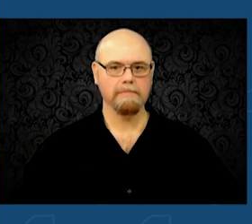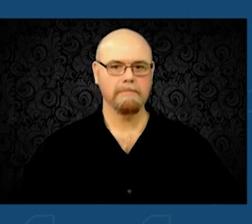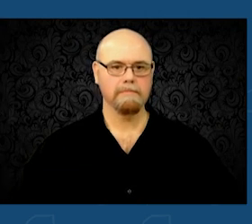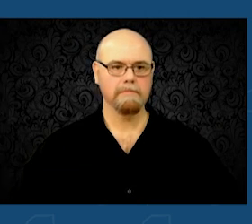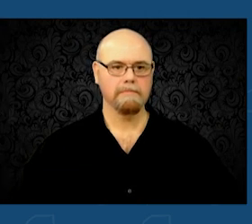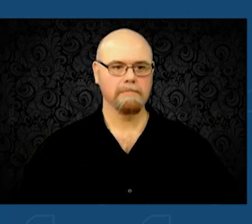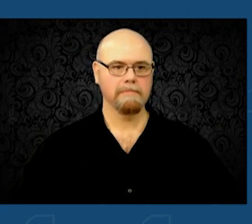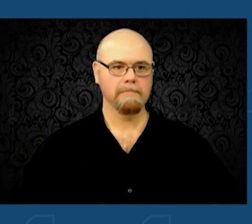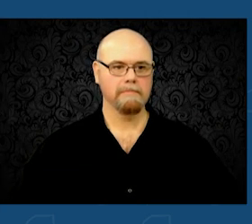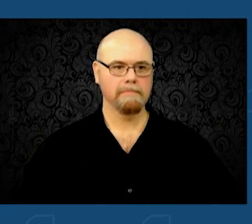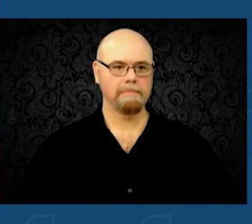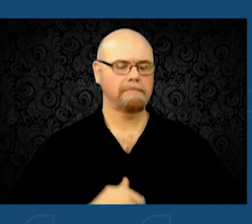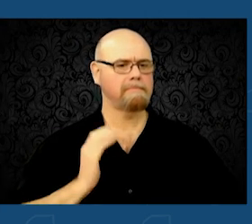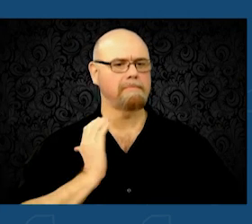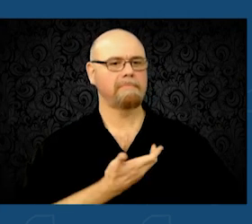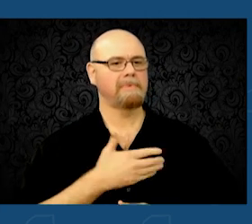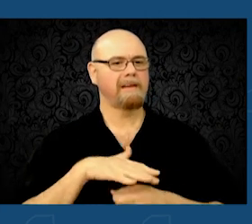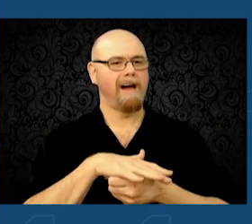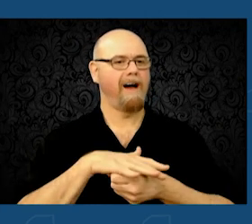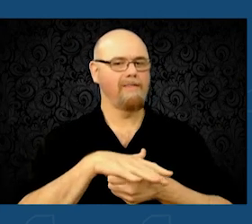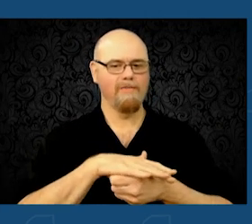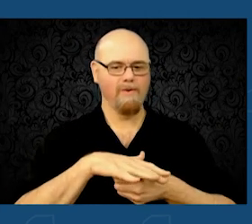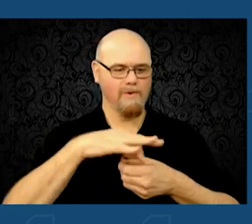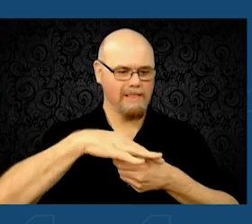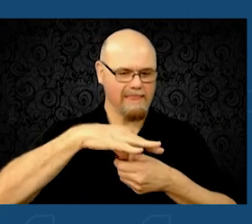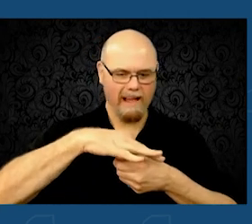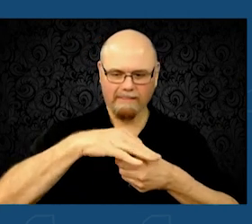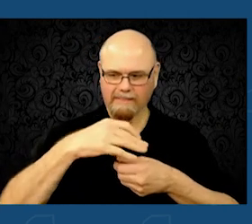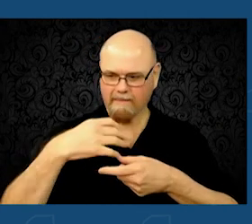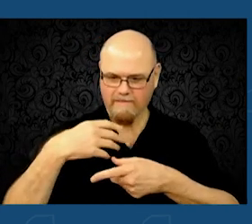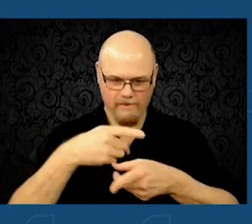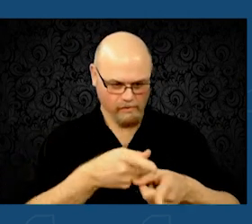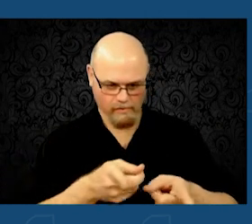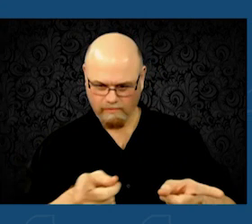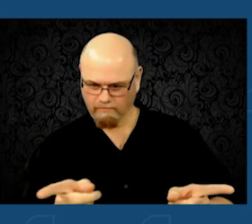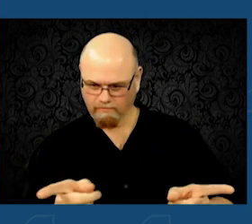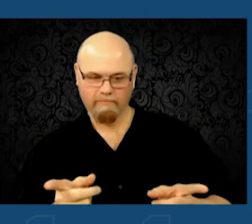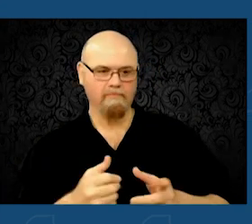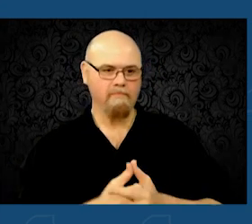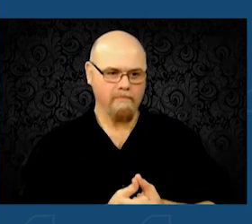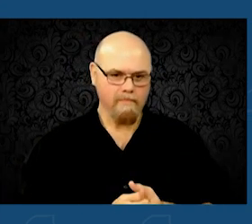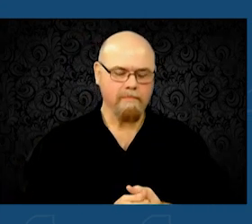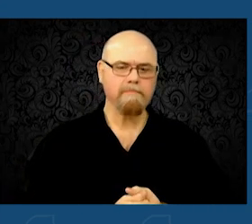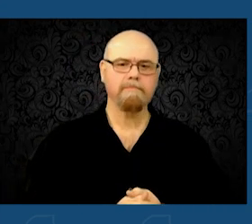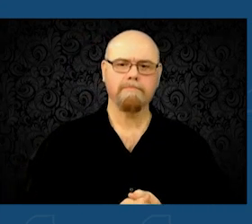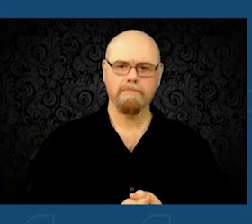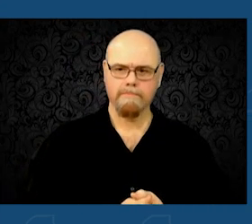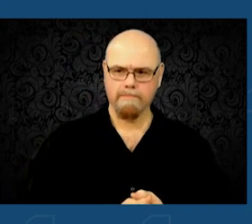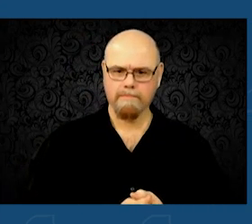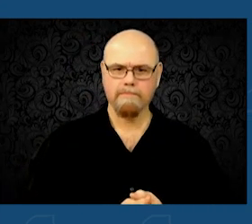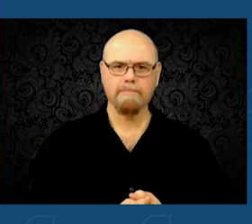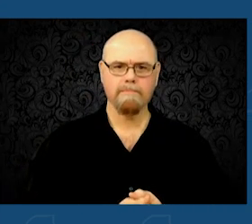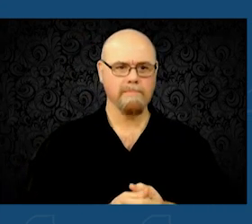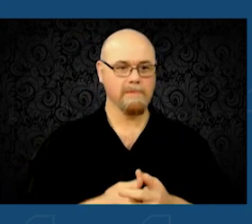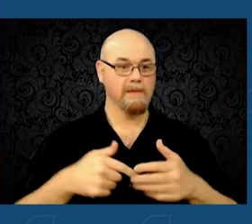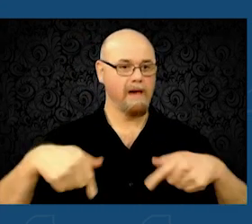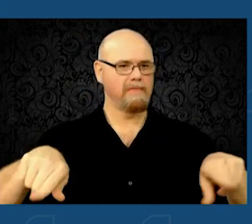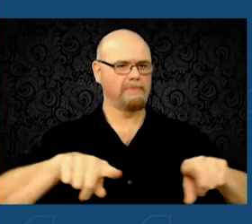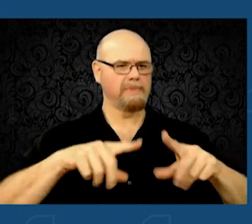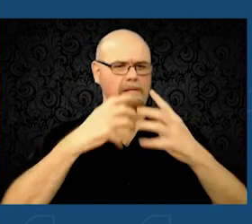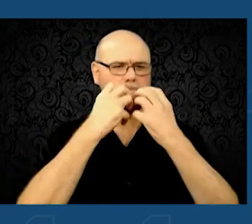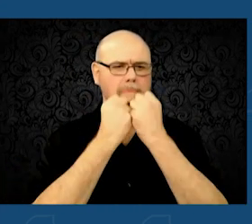our local elected officials, this beloved community, our friends,